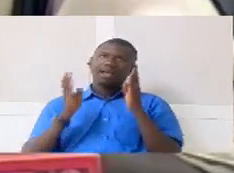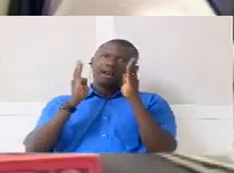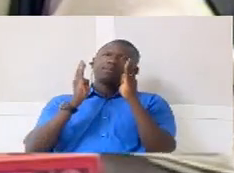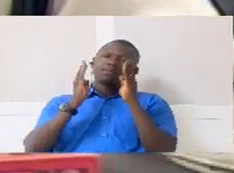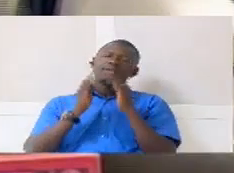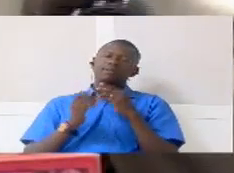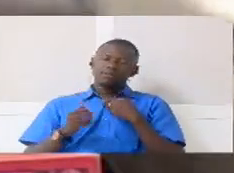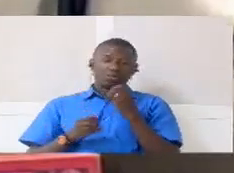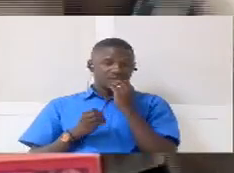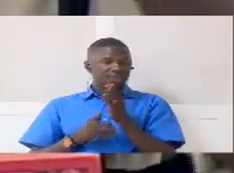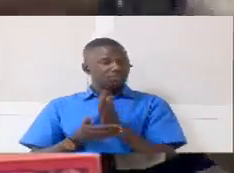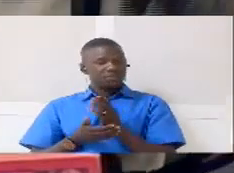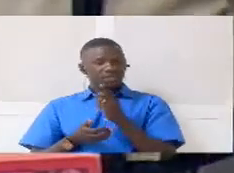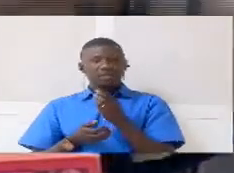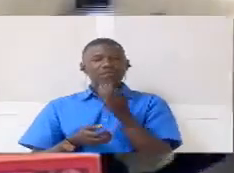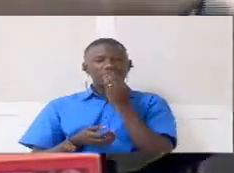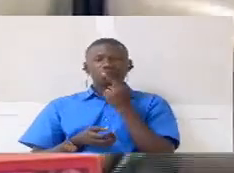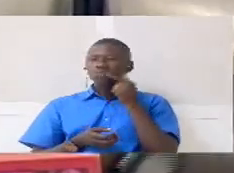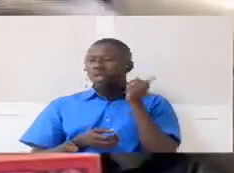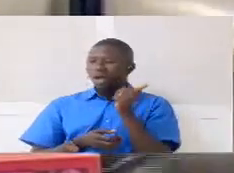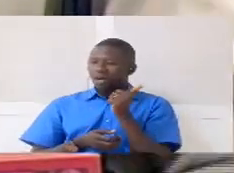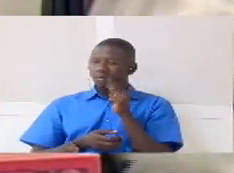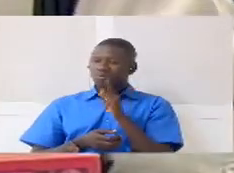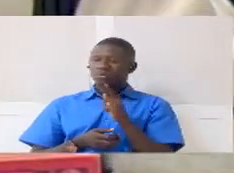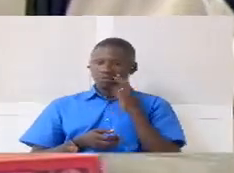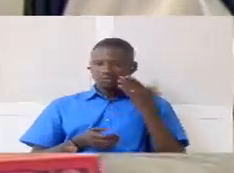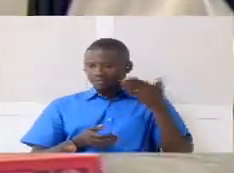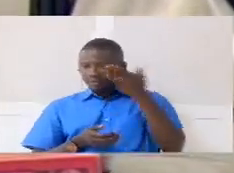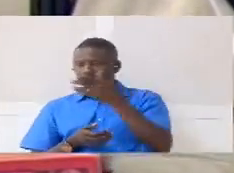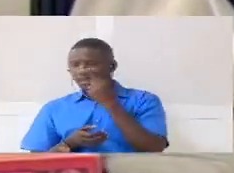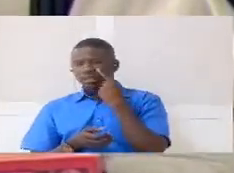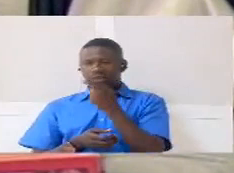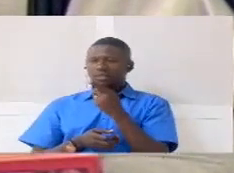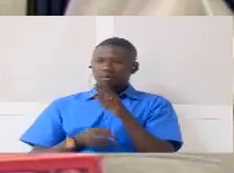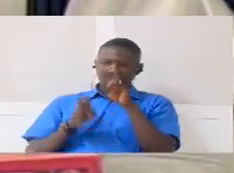mandia wala fenkere bari itita la gete prisina je wit e dat